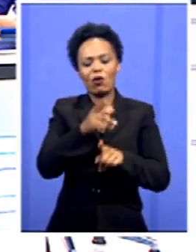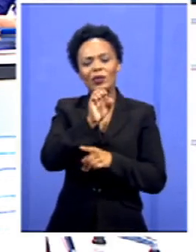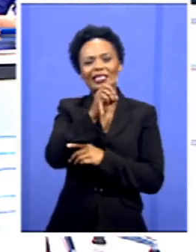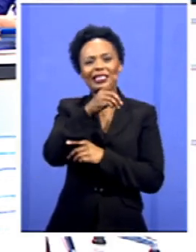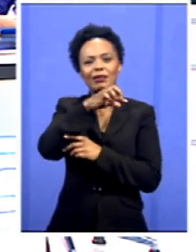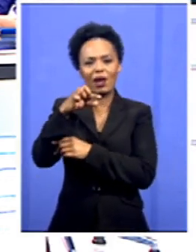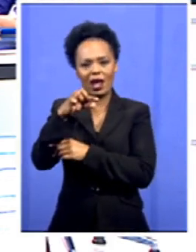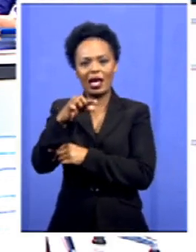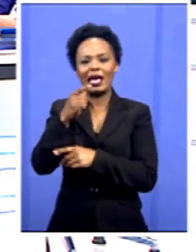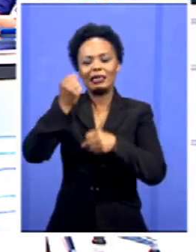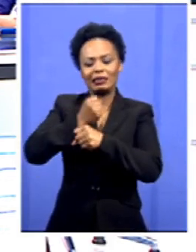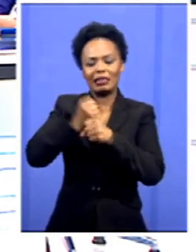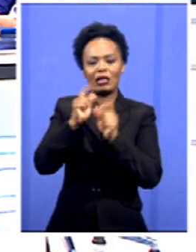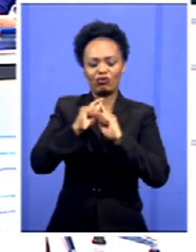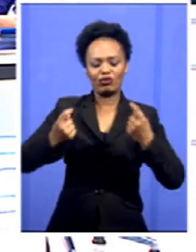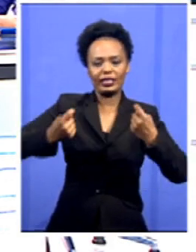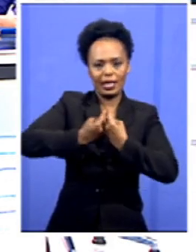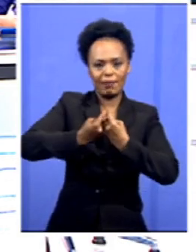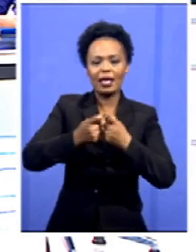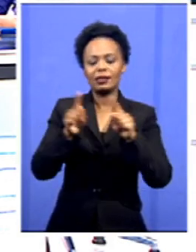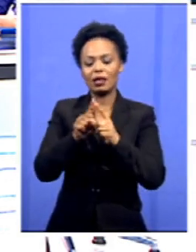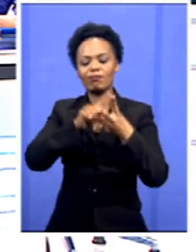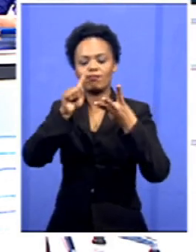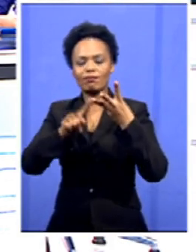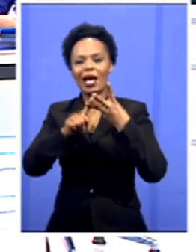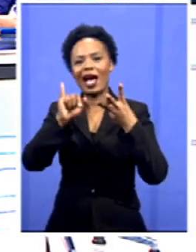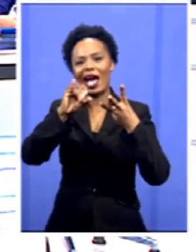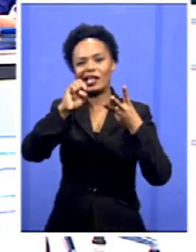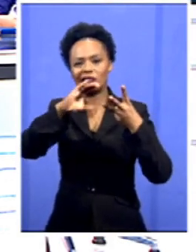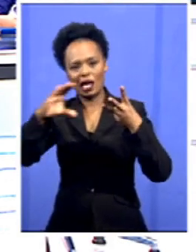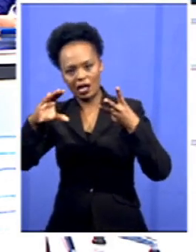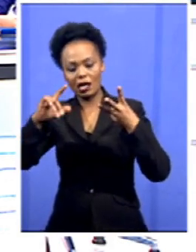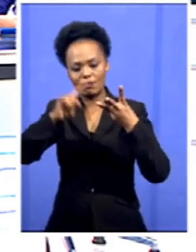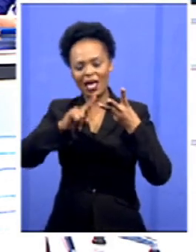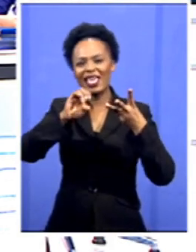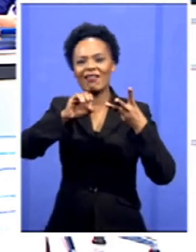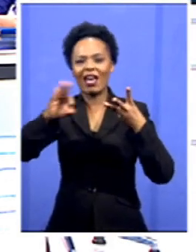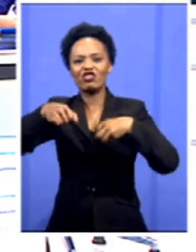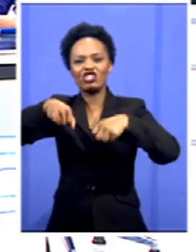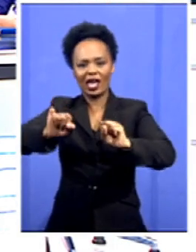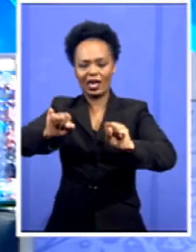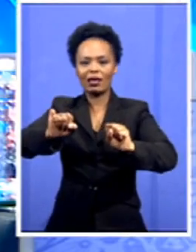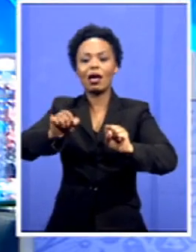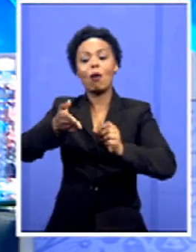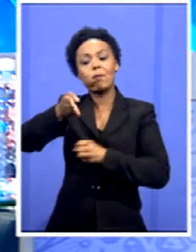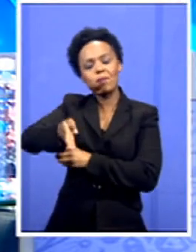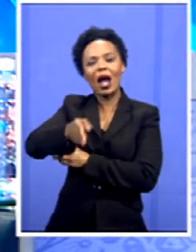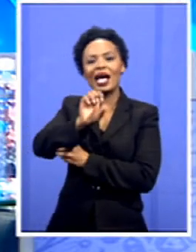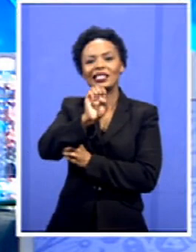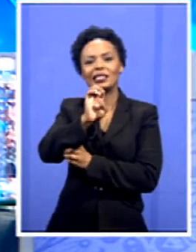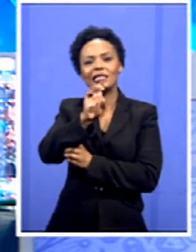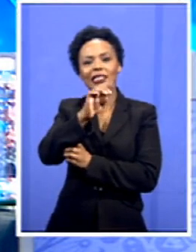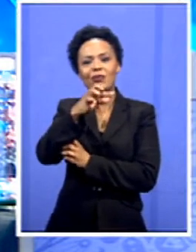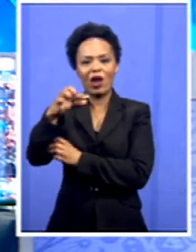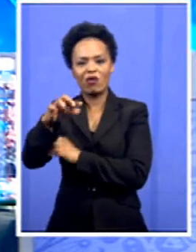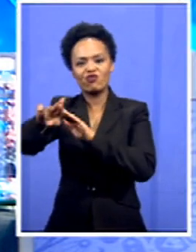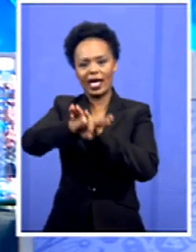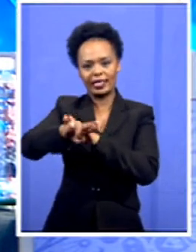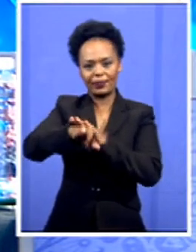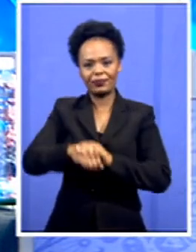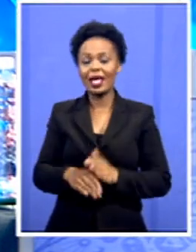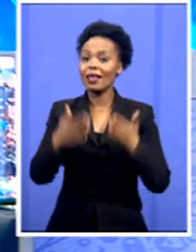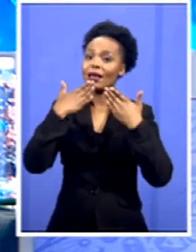Regional Task Team. And also with us this evening is Isaac Kitiga, the EFF's chairperson in the Citadel region. Lady,